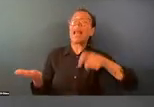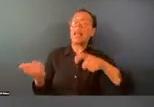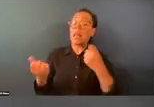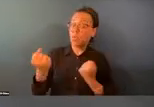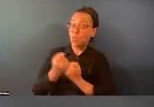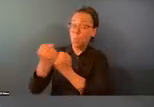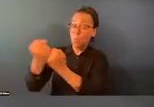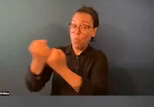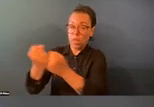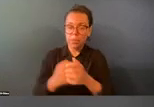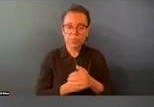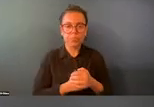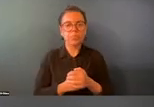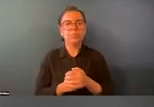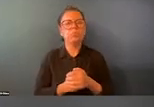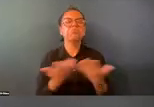PWDC. And